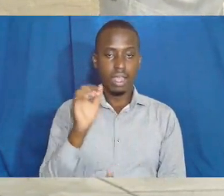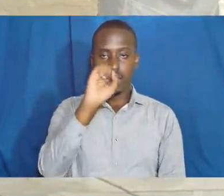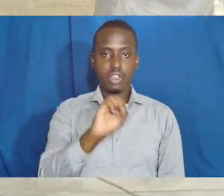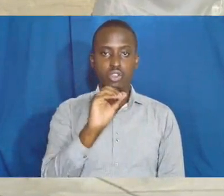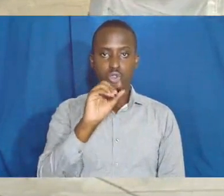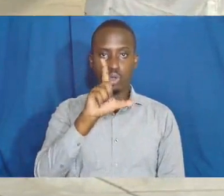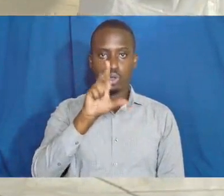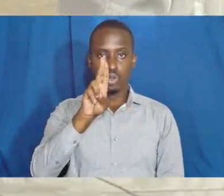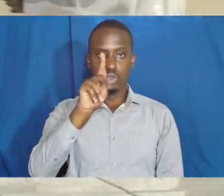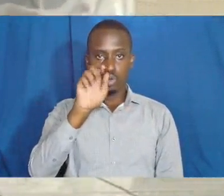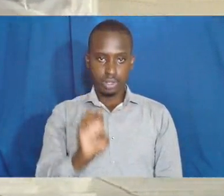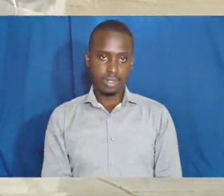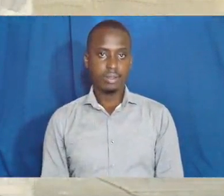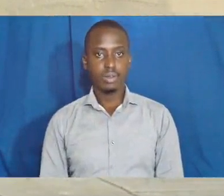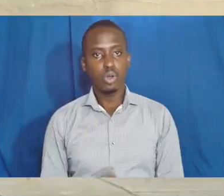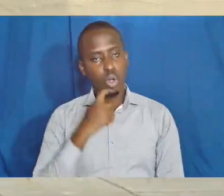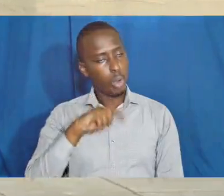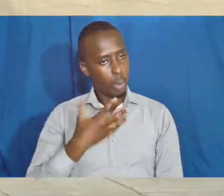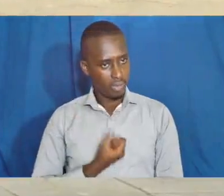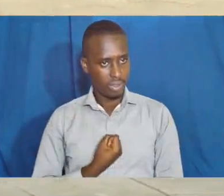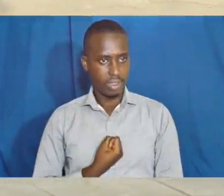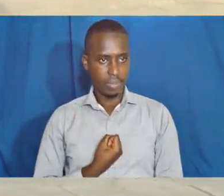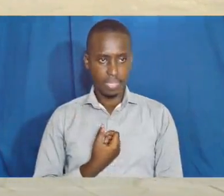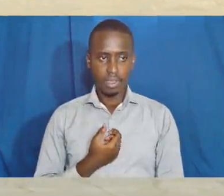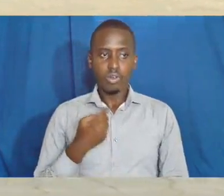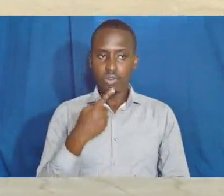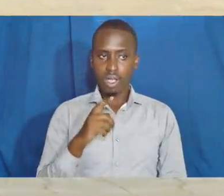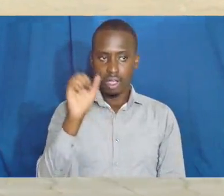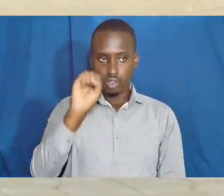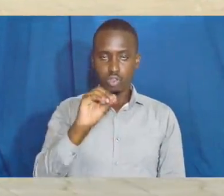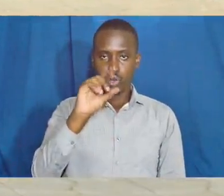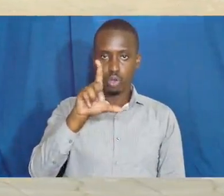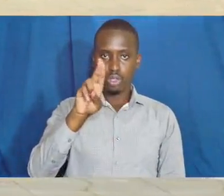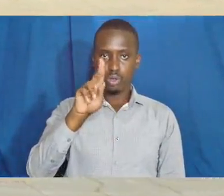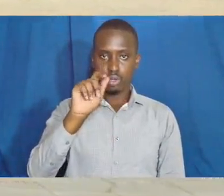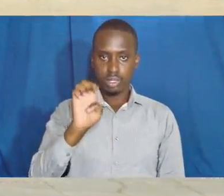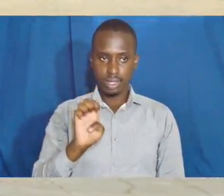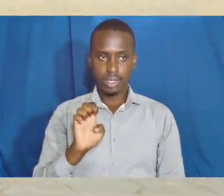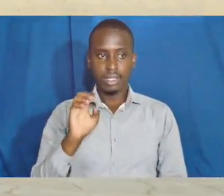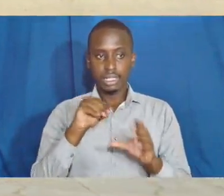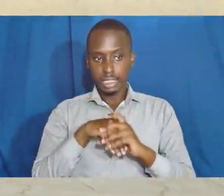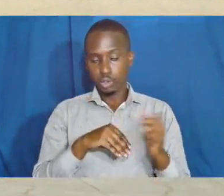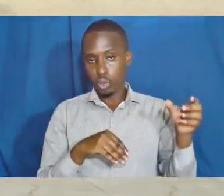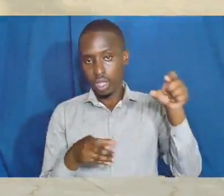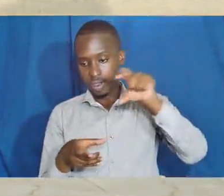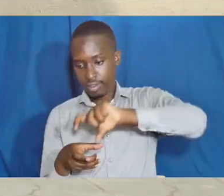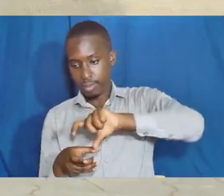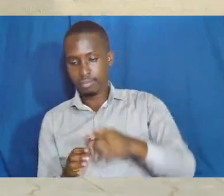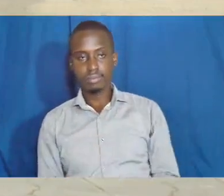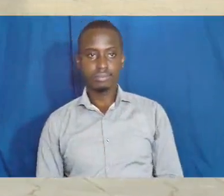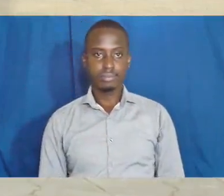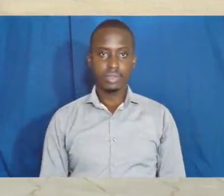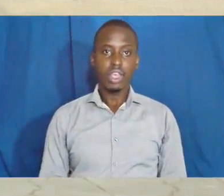You have solute and solvent. So the solute is this substance that we had put here. So that is,